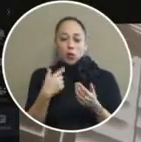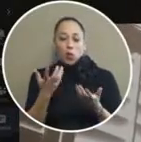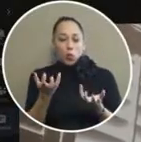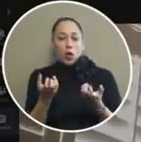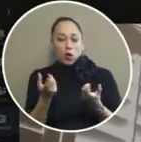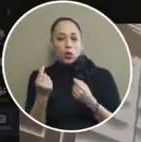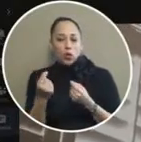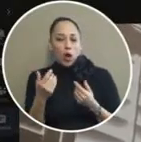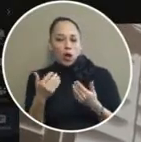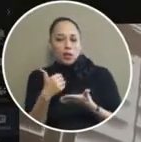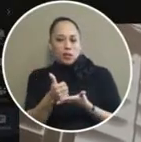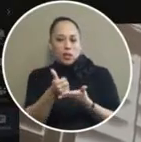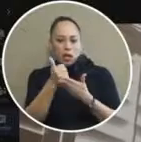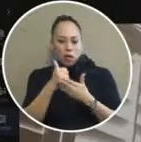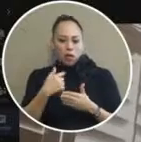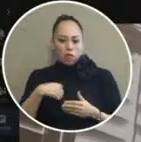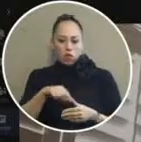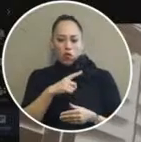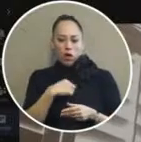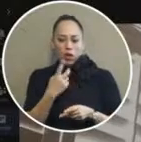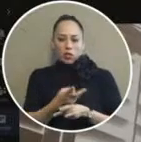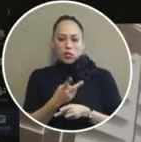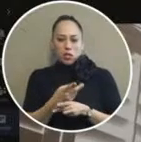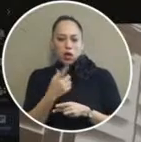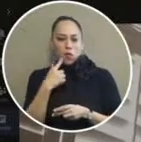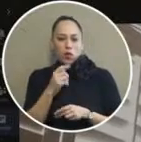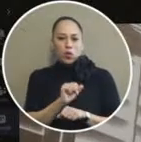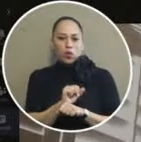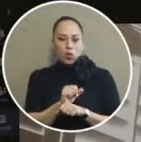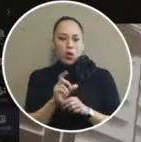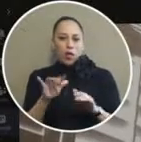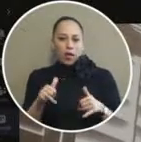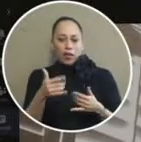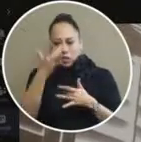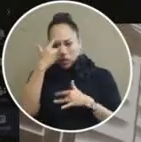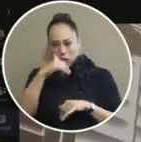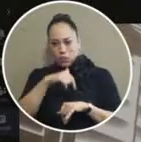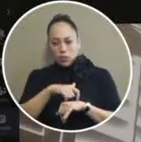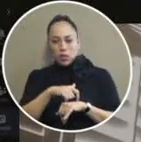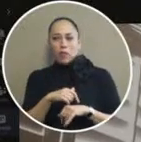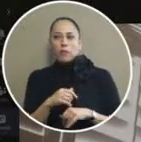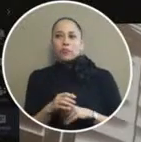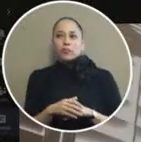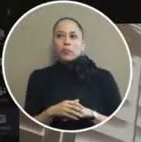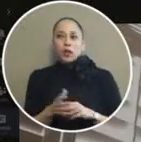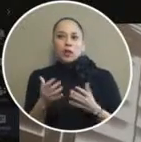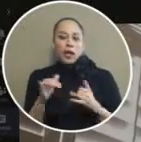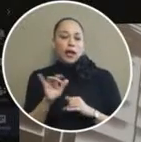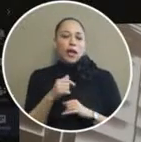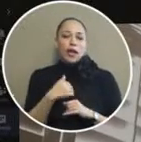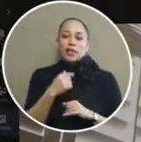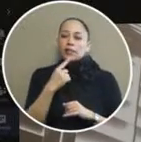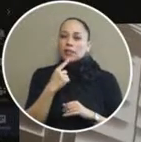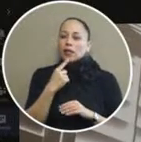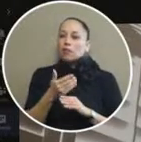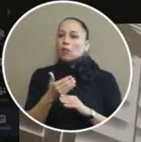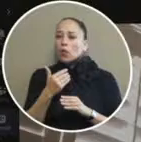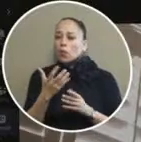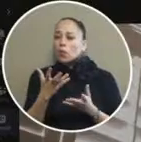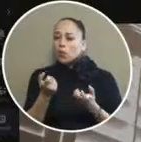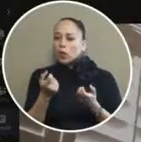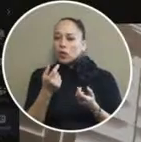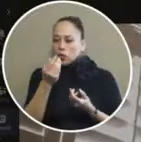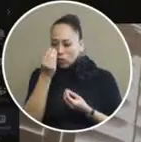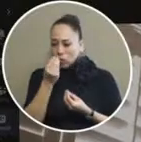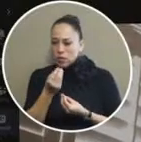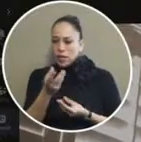do, and it's been helpful to us in taking care of our workforce during this pandemic. So as we mentioned before, we were going to give you a very detailed,